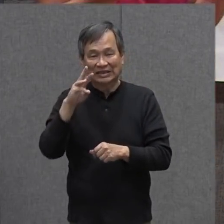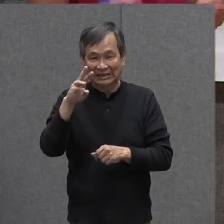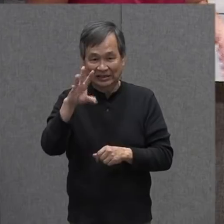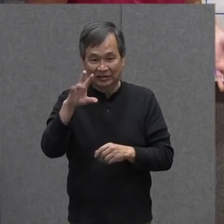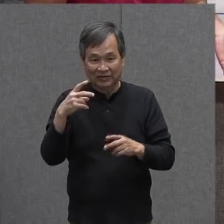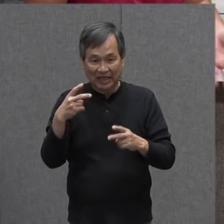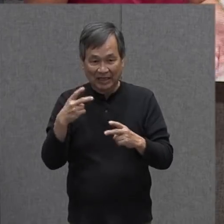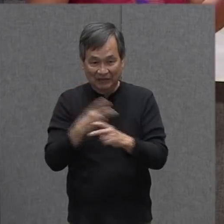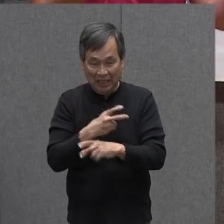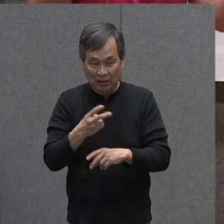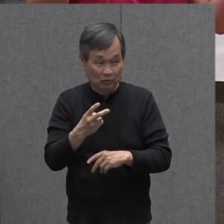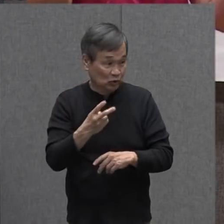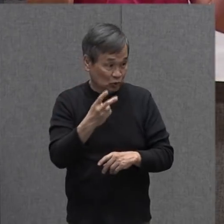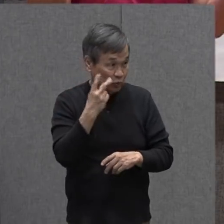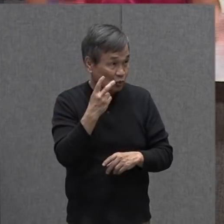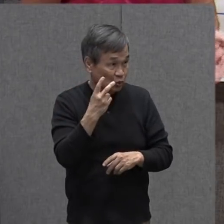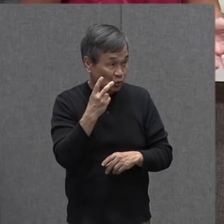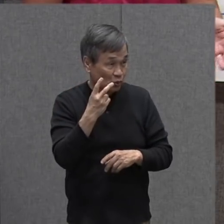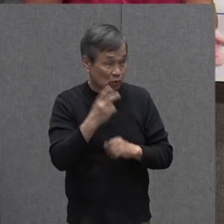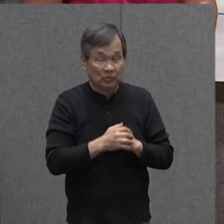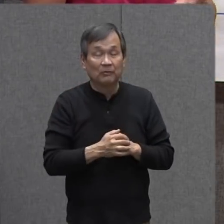Jack started to say,